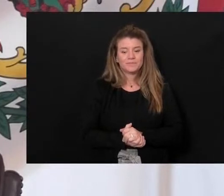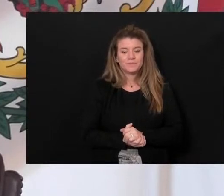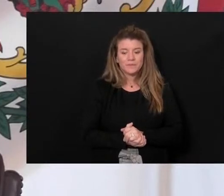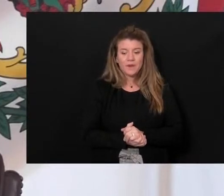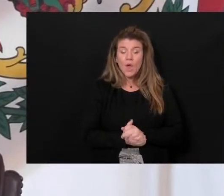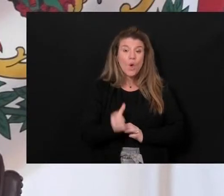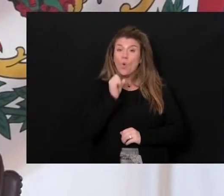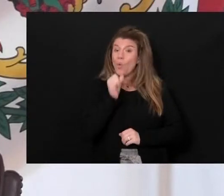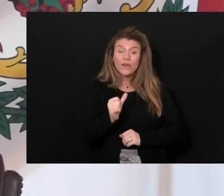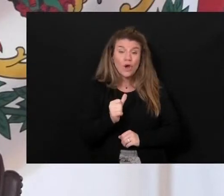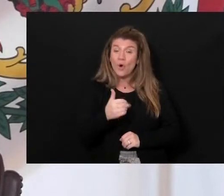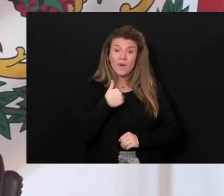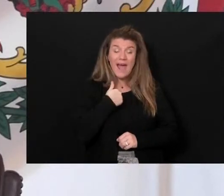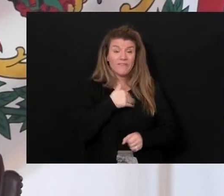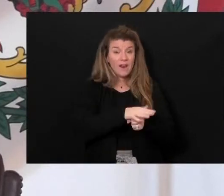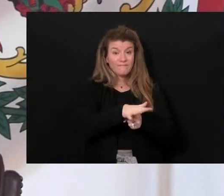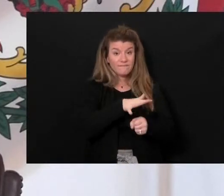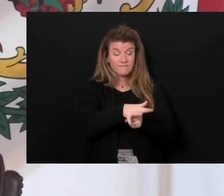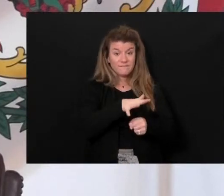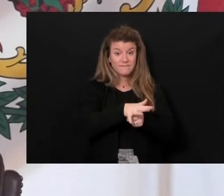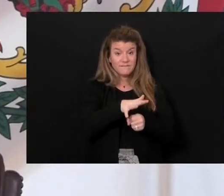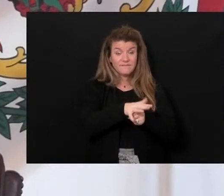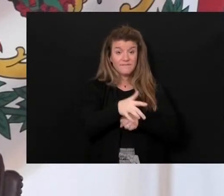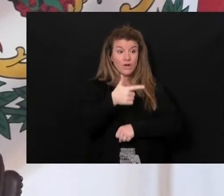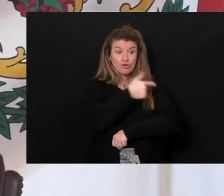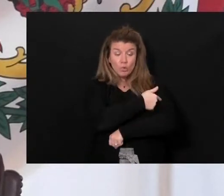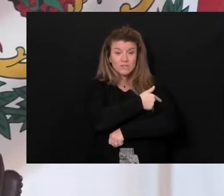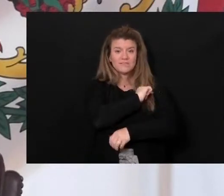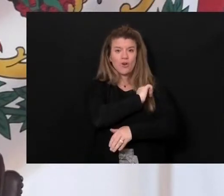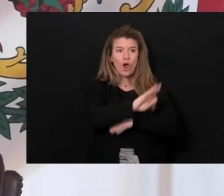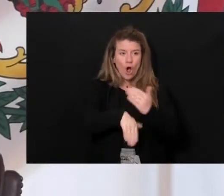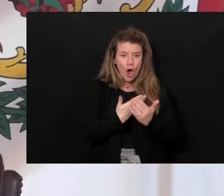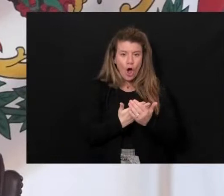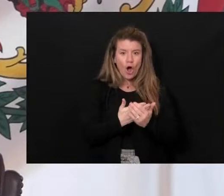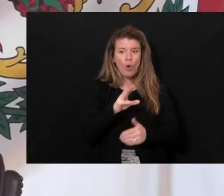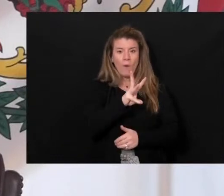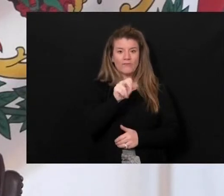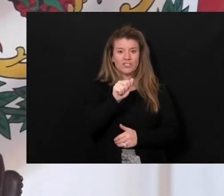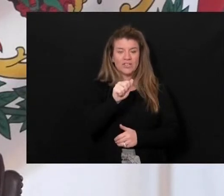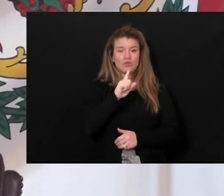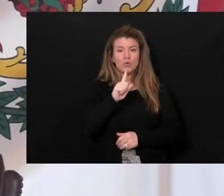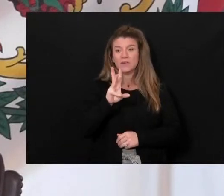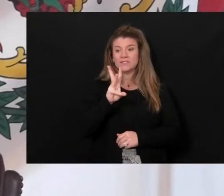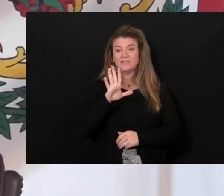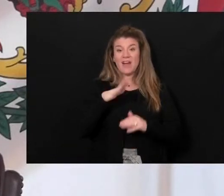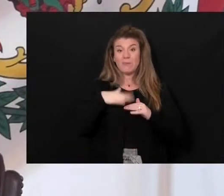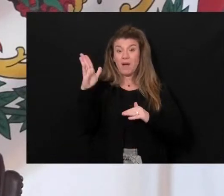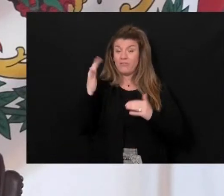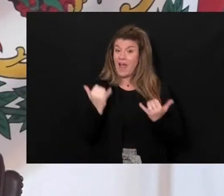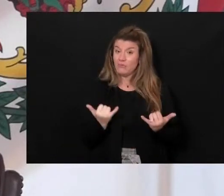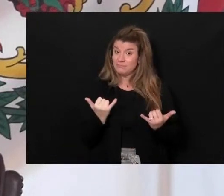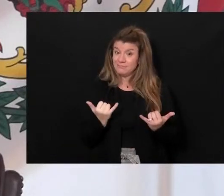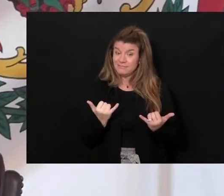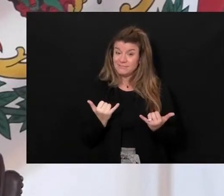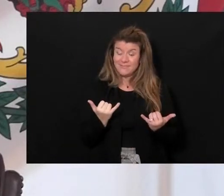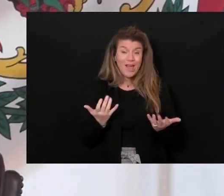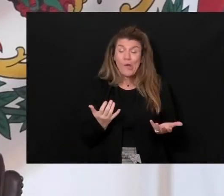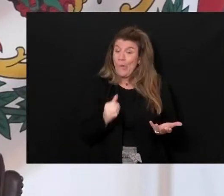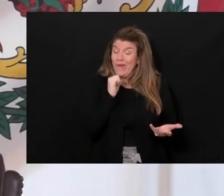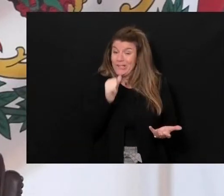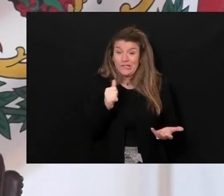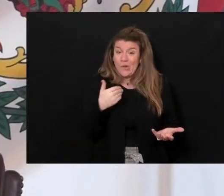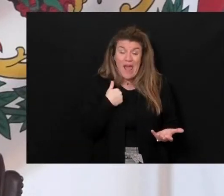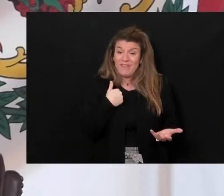enough doses of vaccine for all West Virginians that are 65 and above at this time. We just don't have